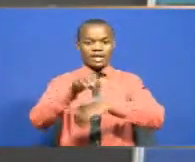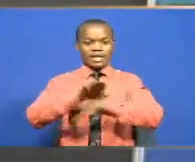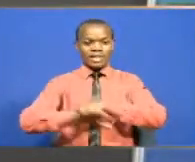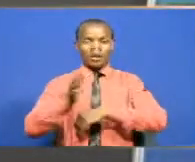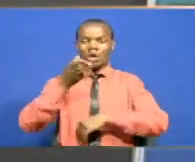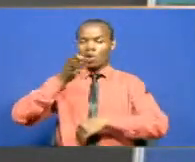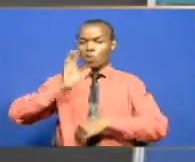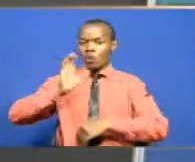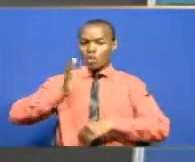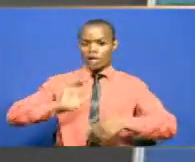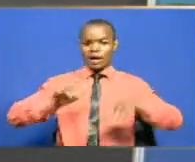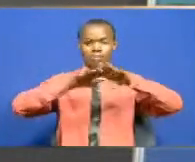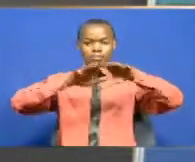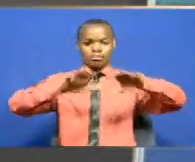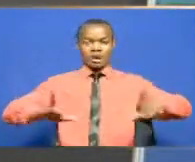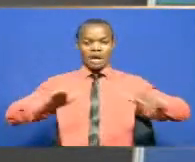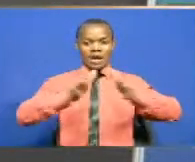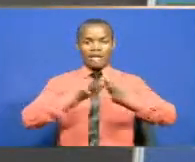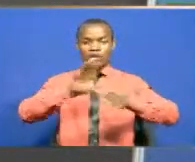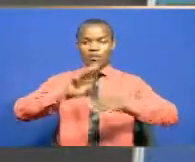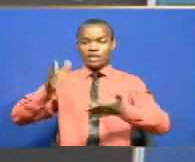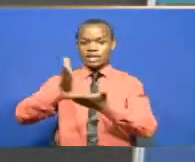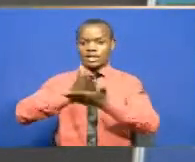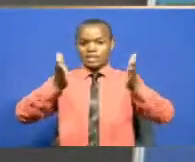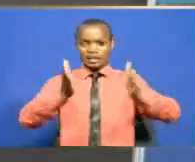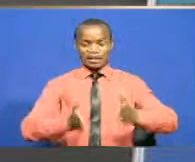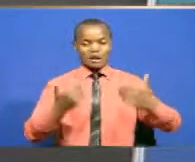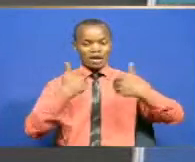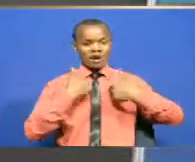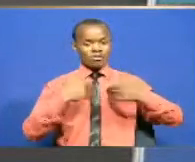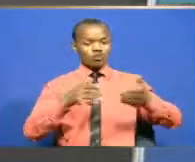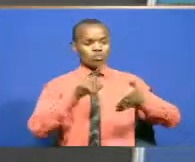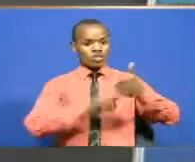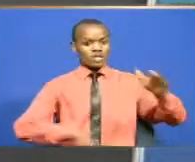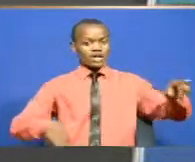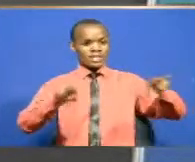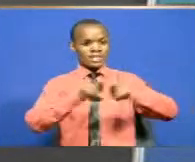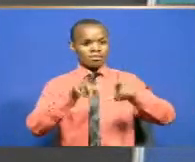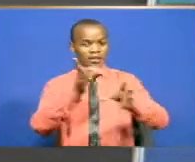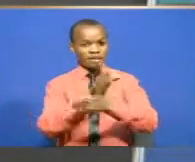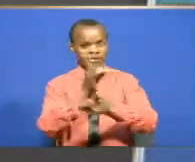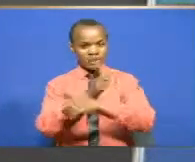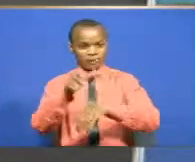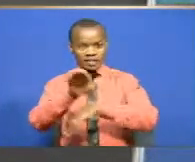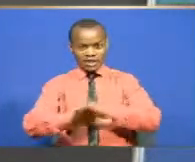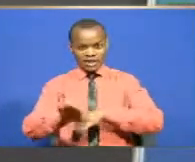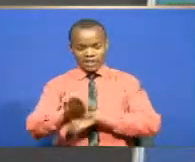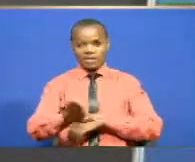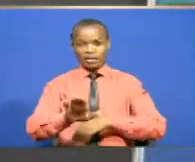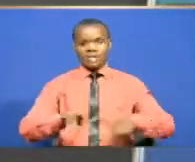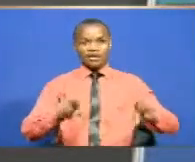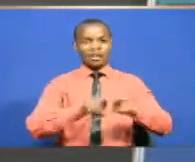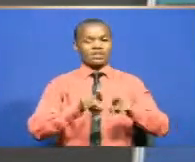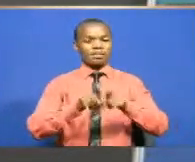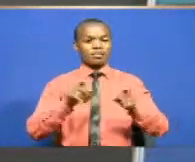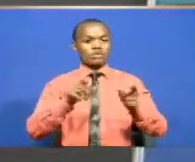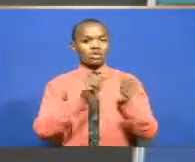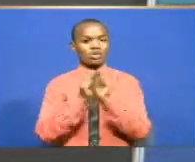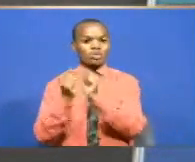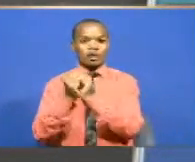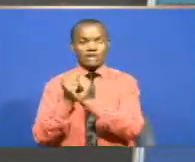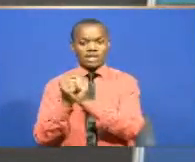region and western sectors are currently experiencing the same over several places, and that is accompanied